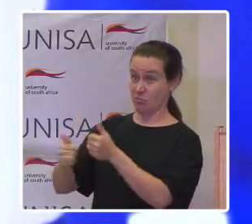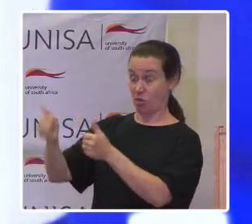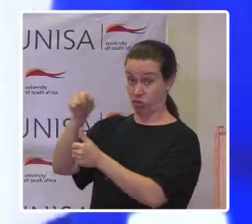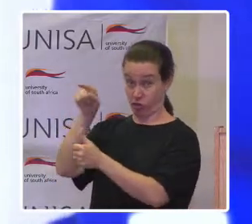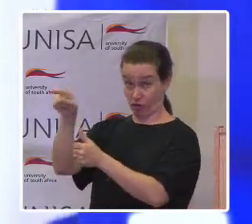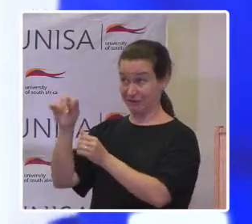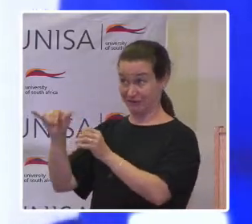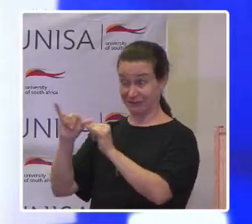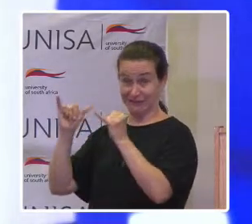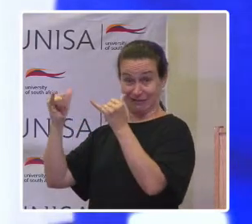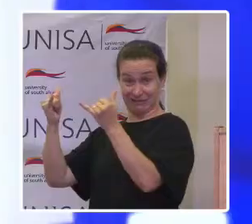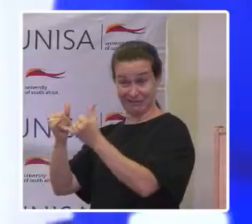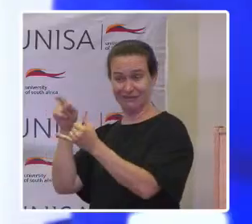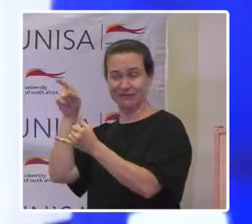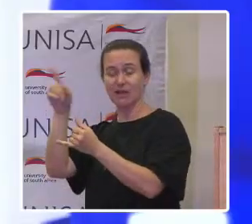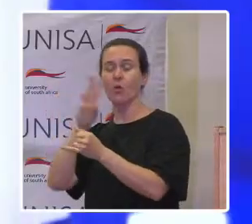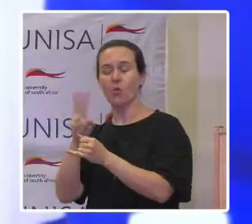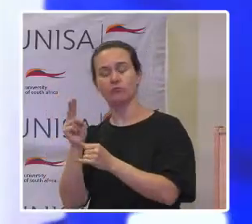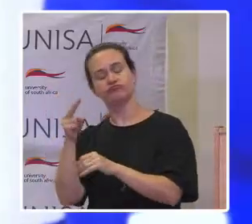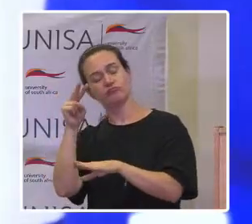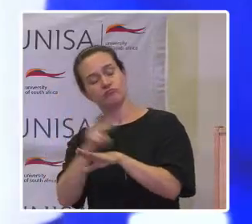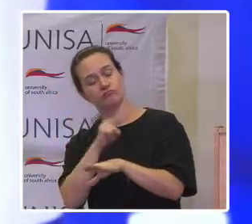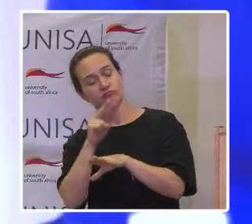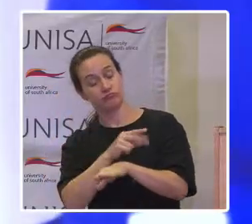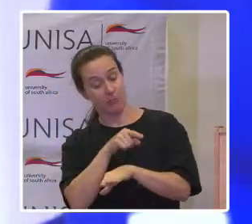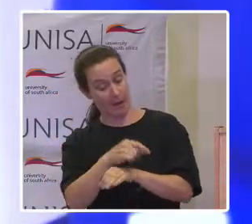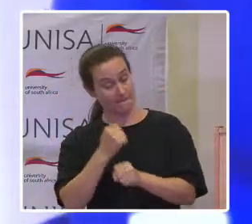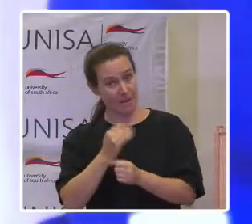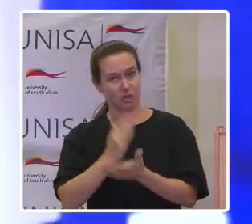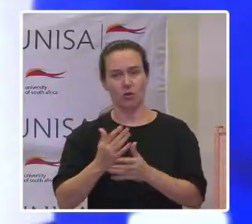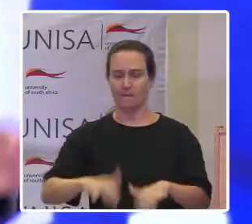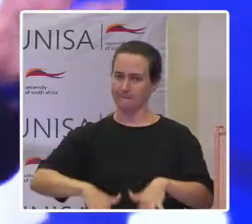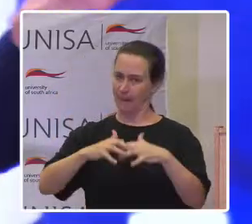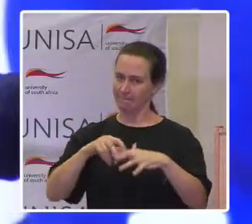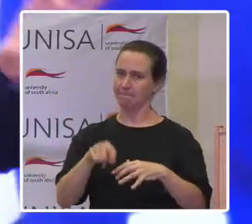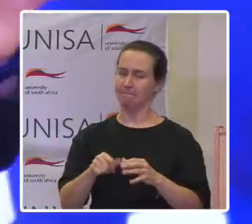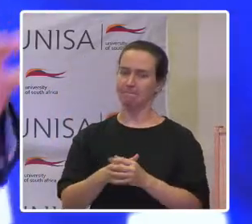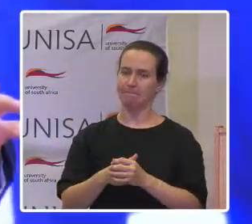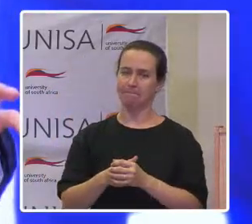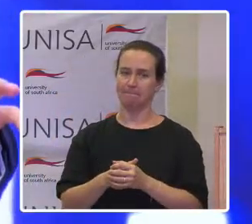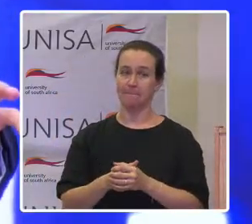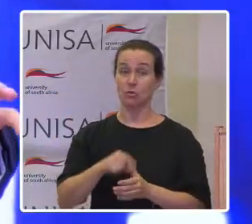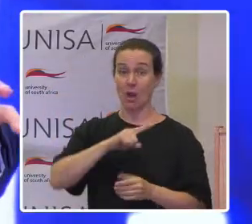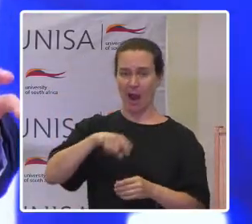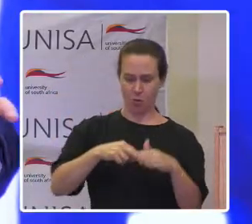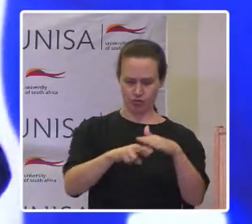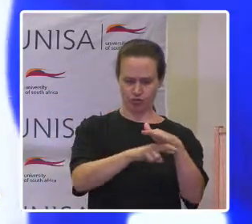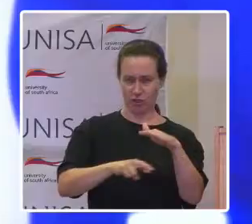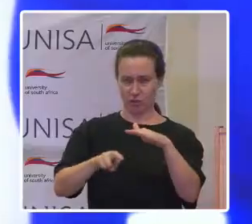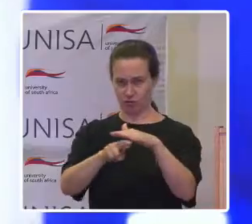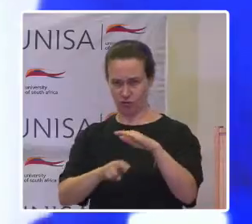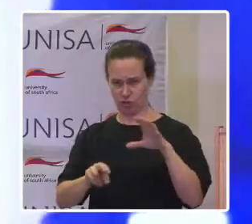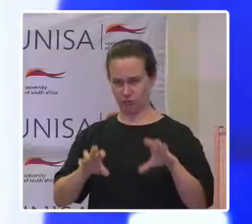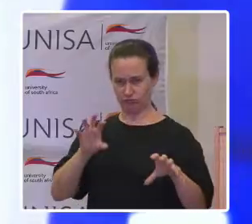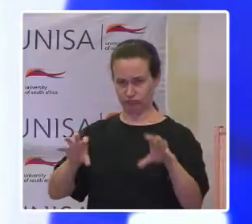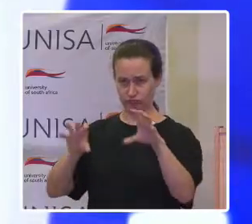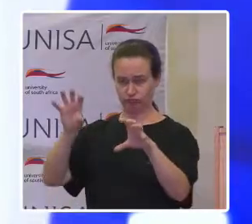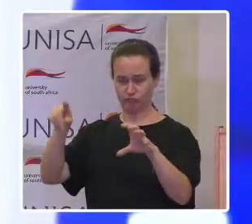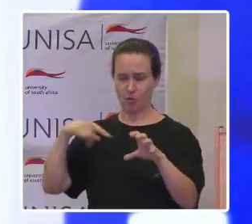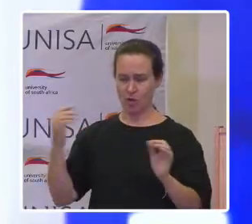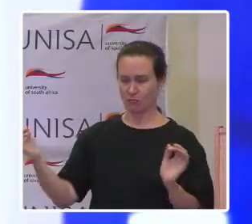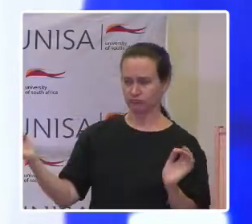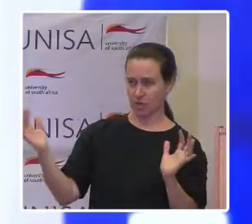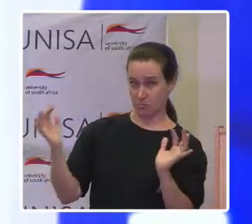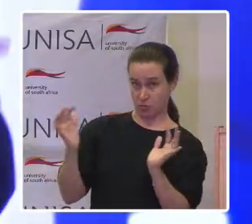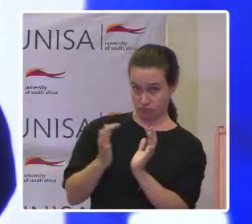will oversee the implementation of this. So the idea is that in our regional blocks, we then come together,